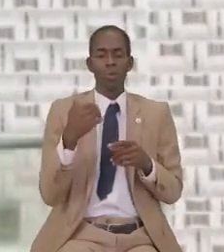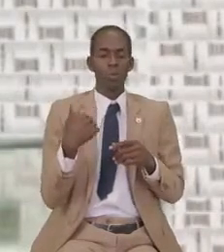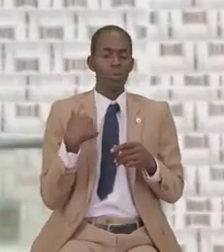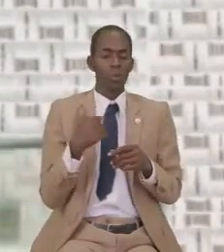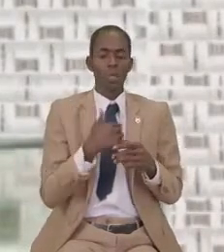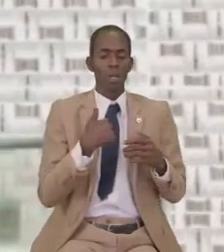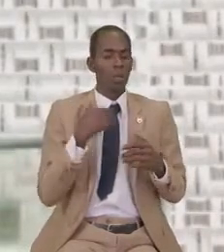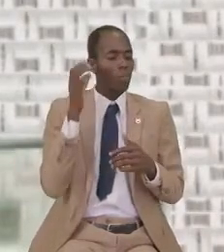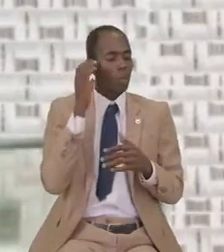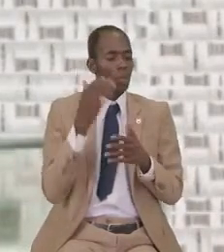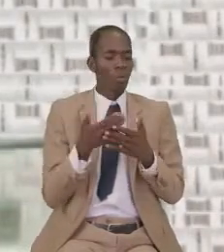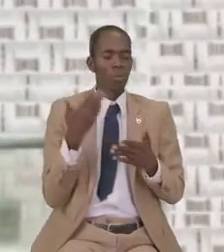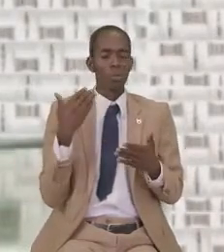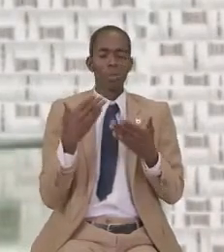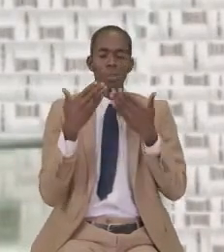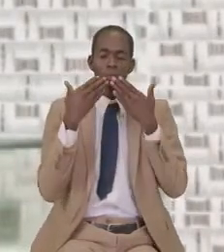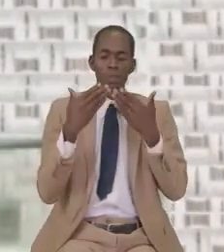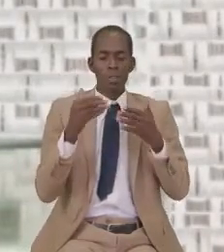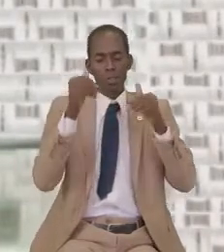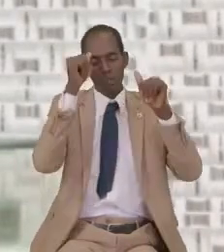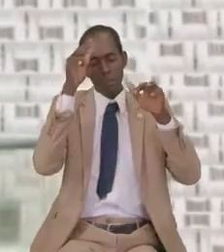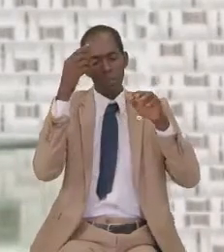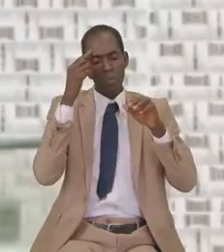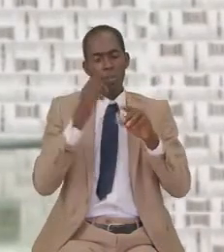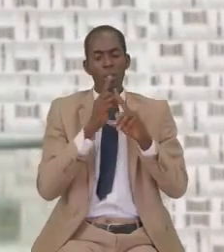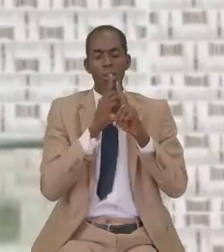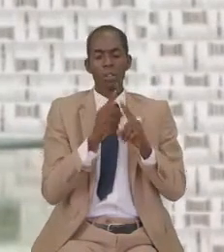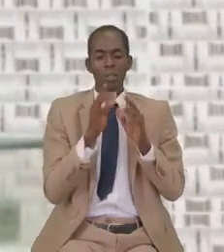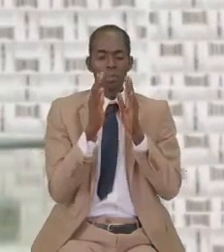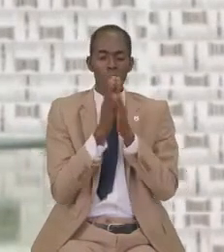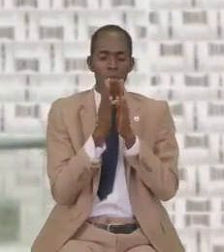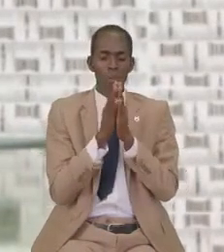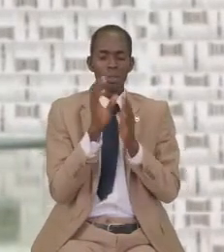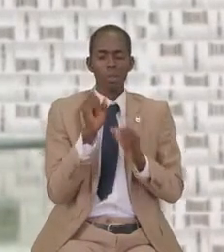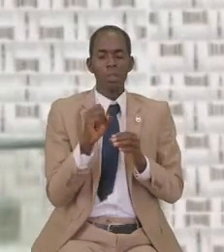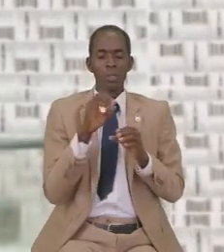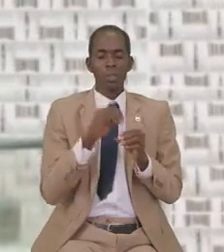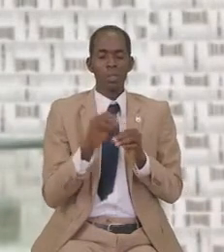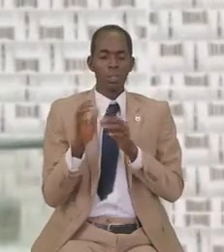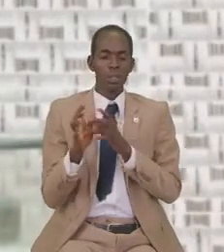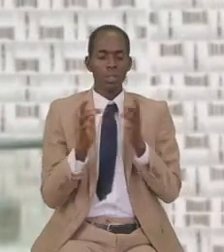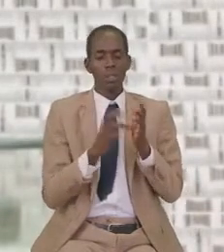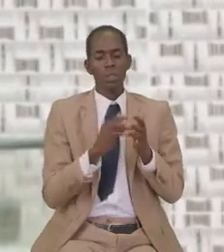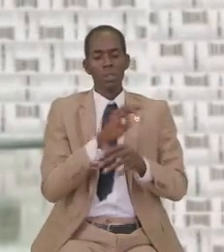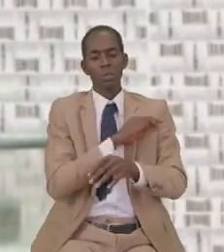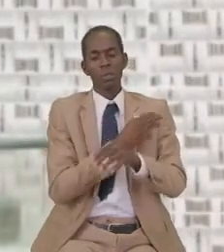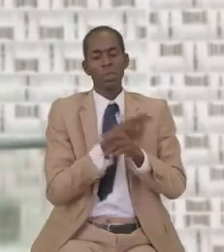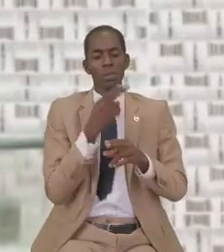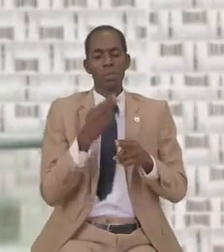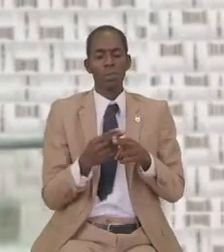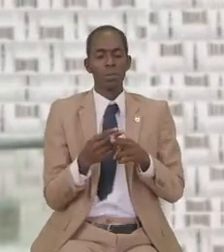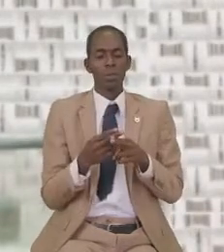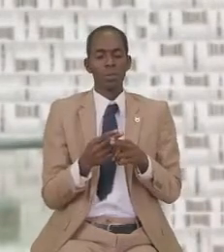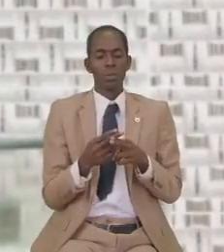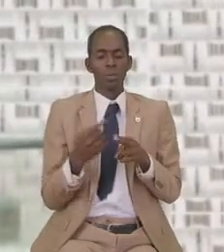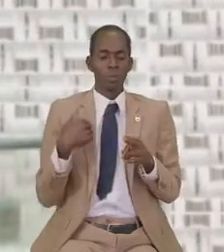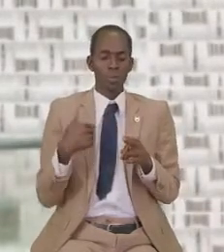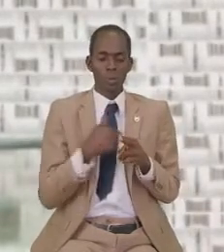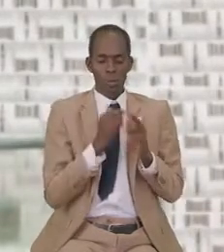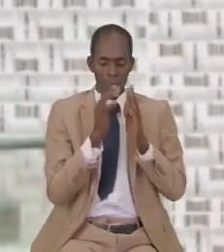before, thank you for answer prayers. In Jesus' mighty name,